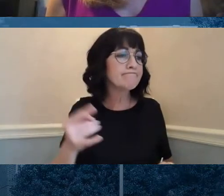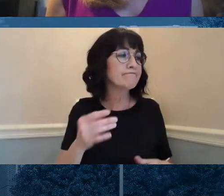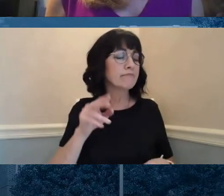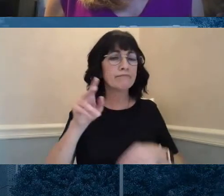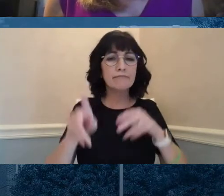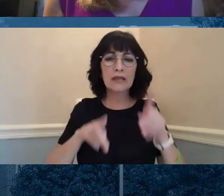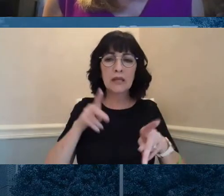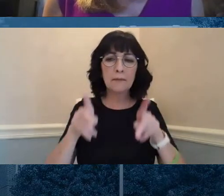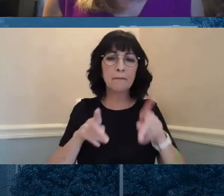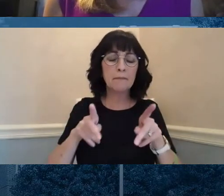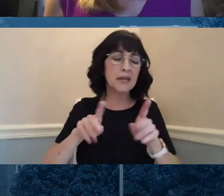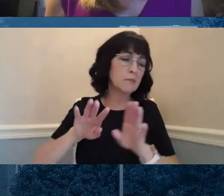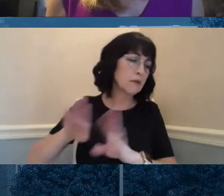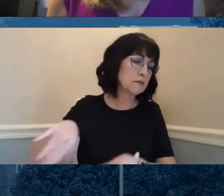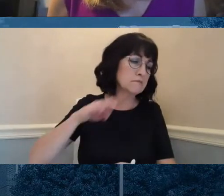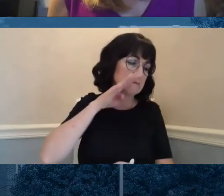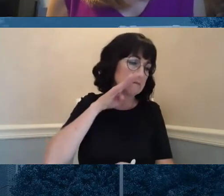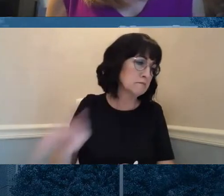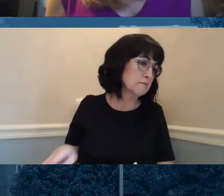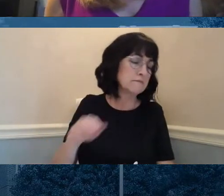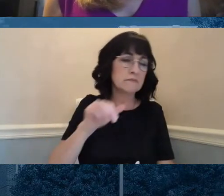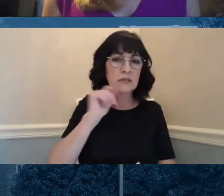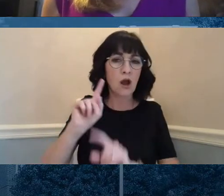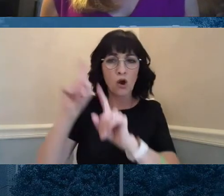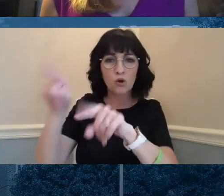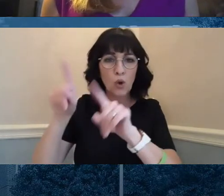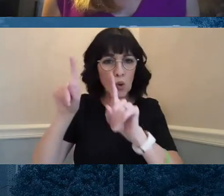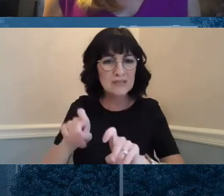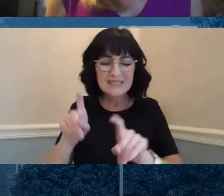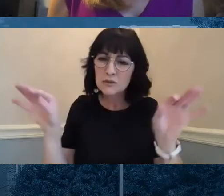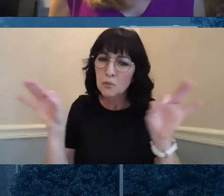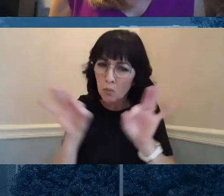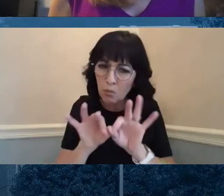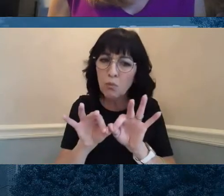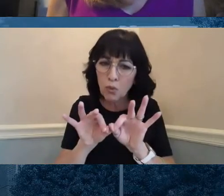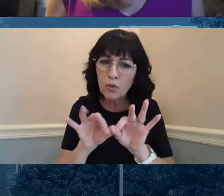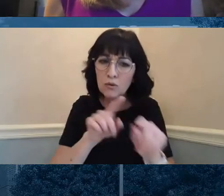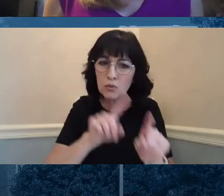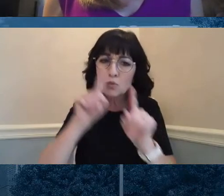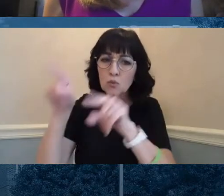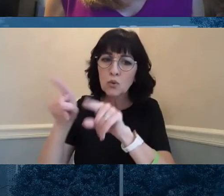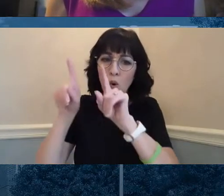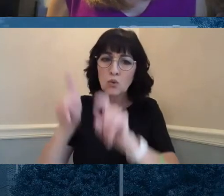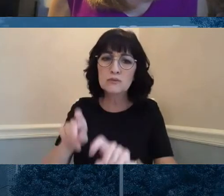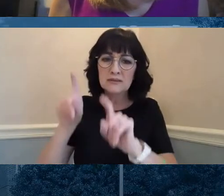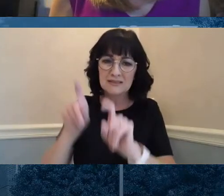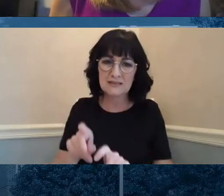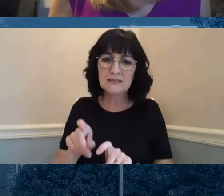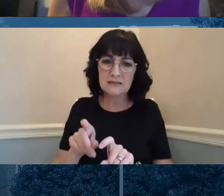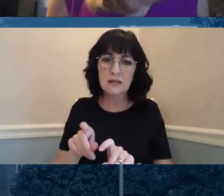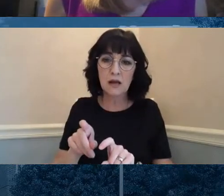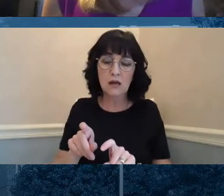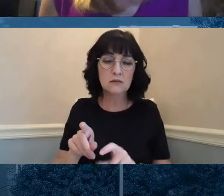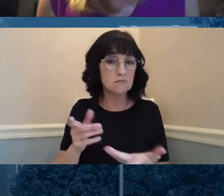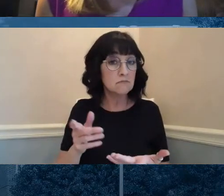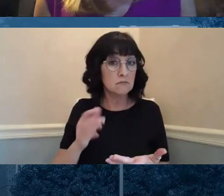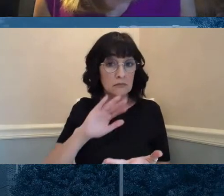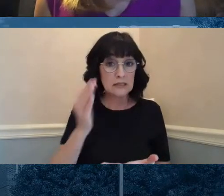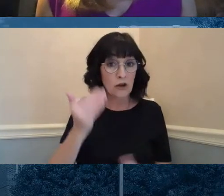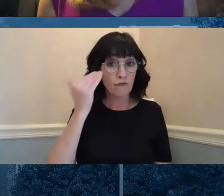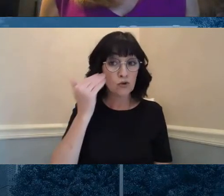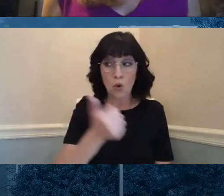for limiting the spread of infection, to warn people that they may have been in close contact